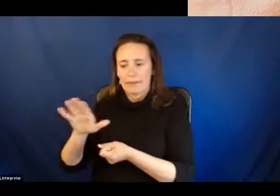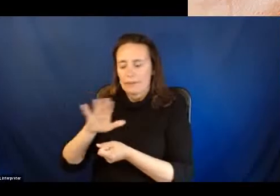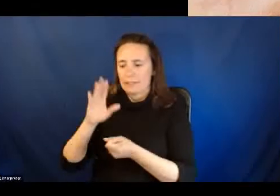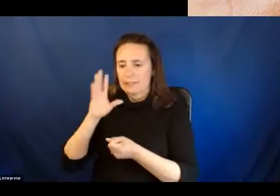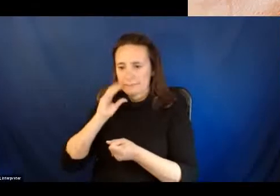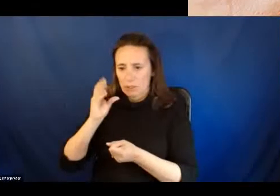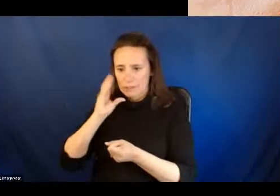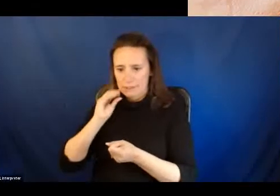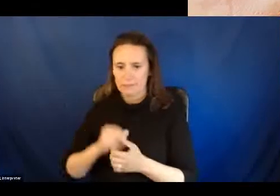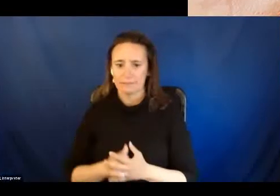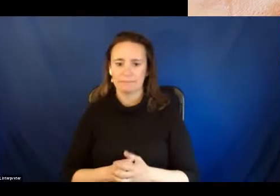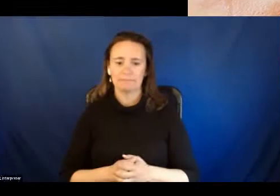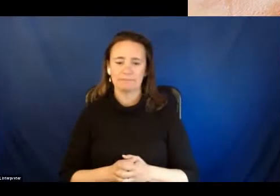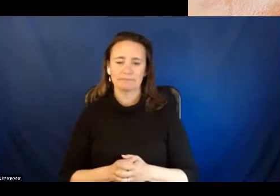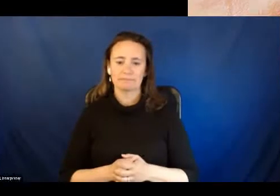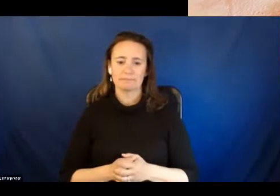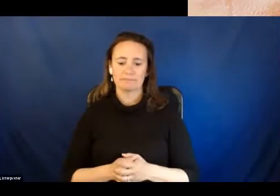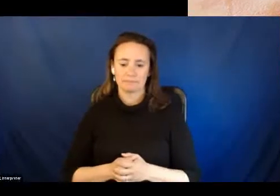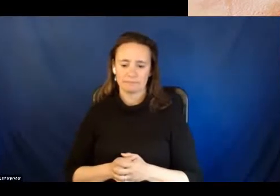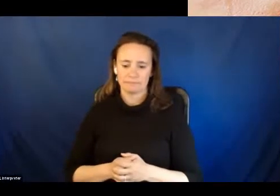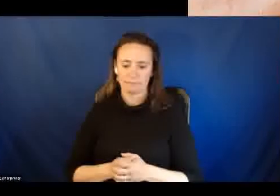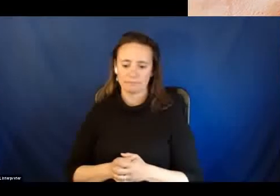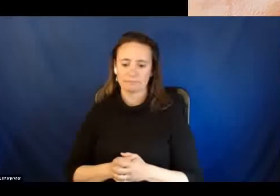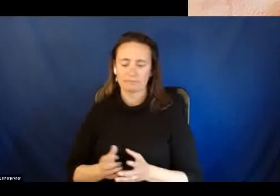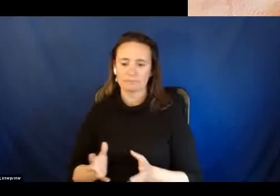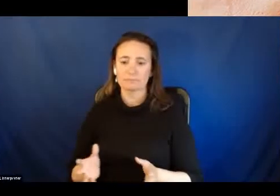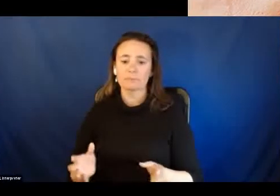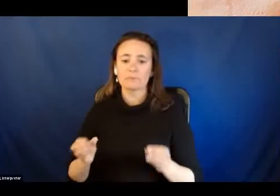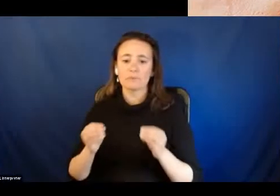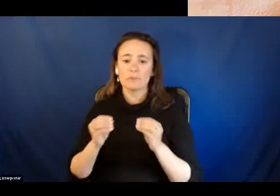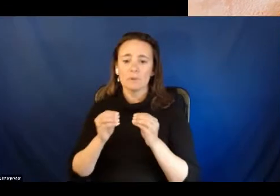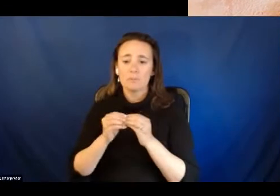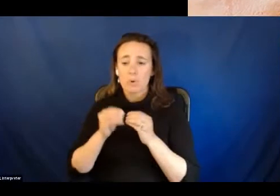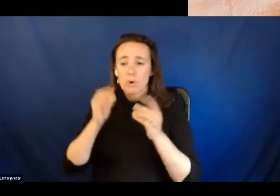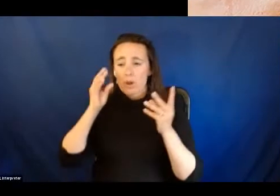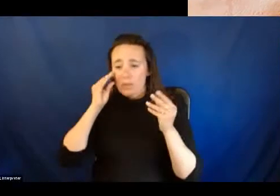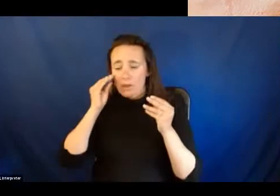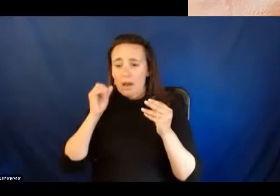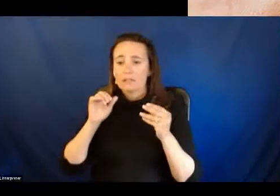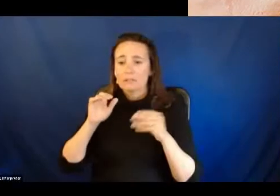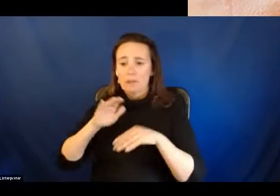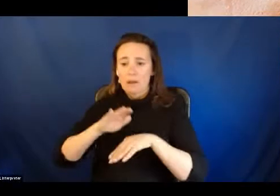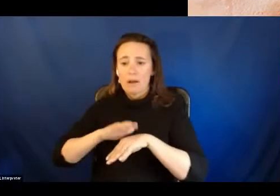Similar to the question above, any additional thoughts on effective advocacy over chat?